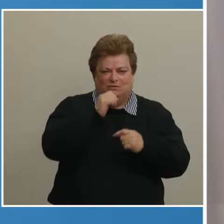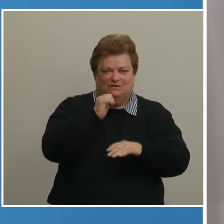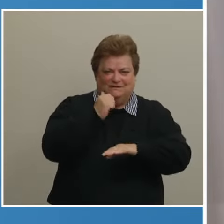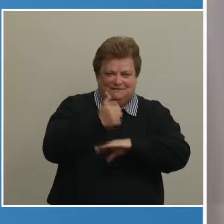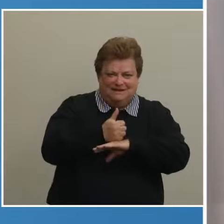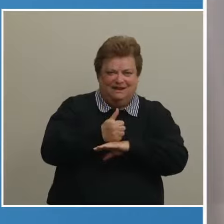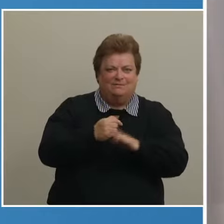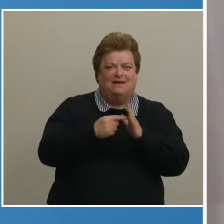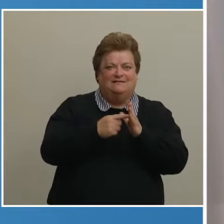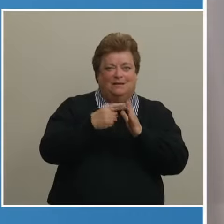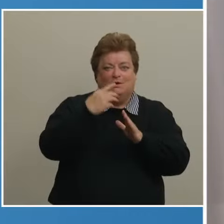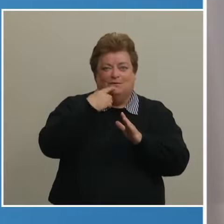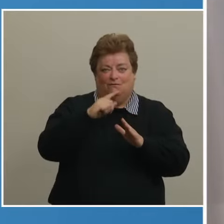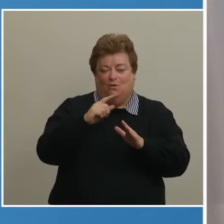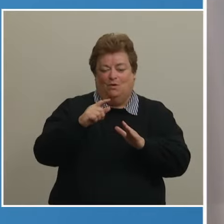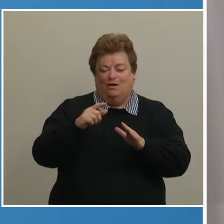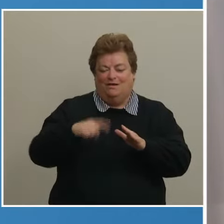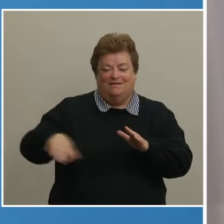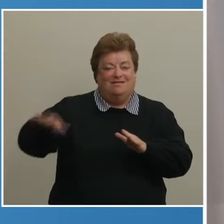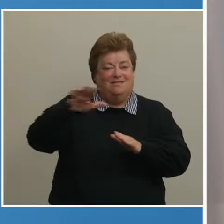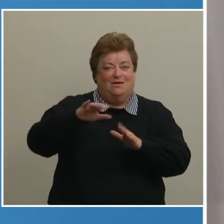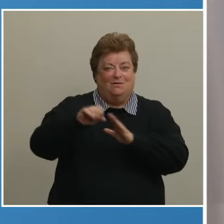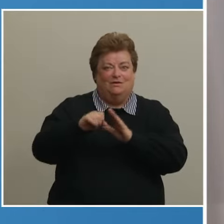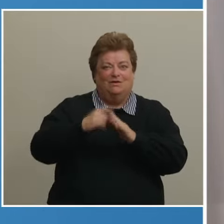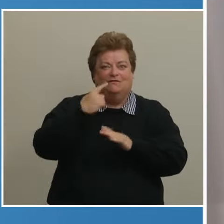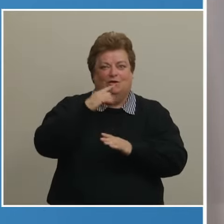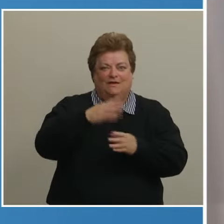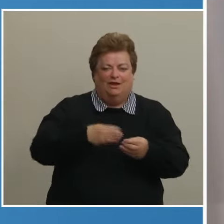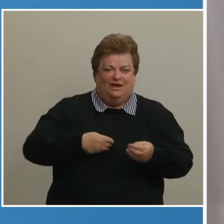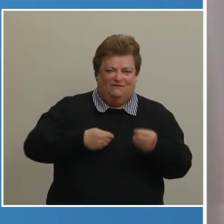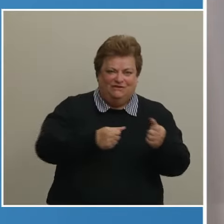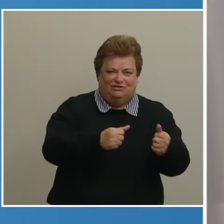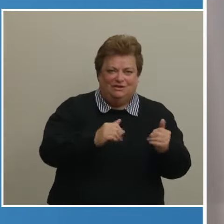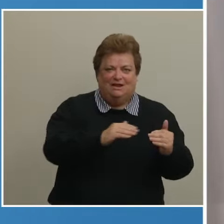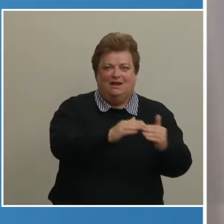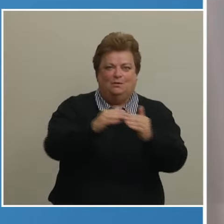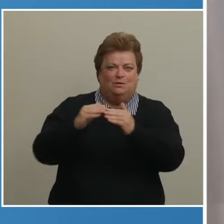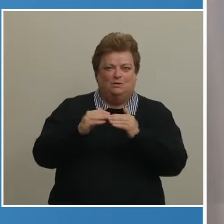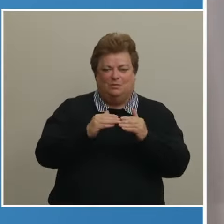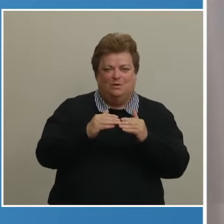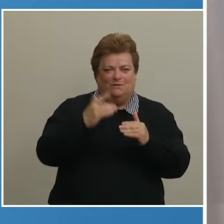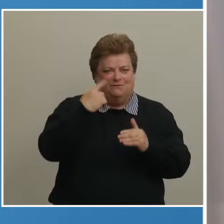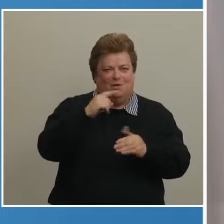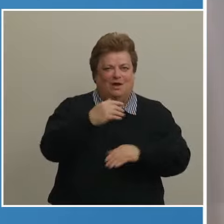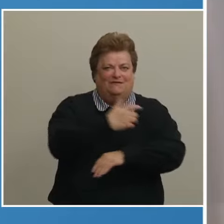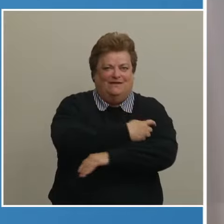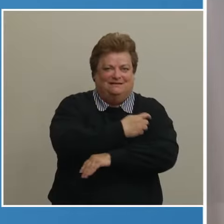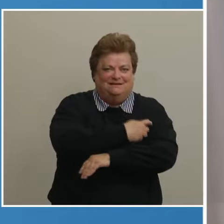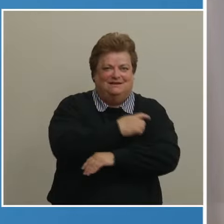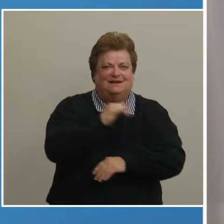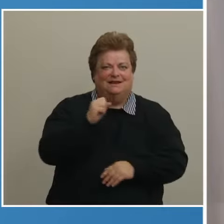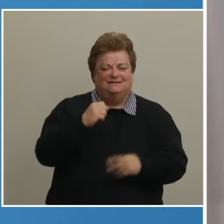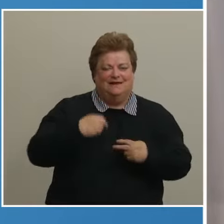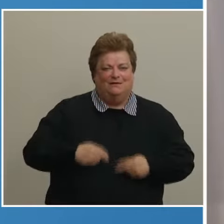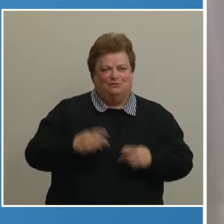example for the rest of the state with their efficient and equitable rollout of the vaccine. Health Director Pat Lopez.